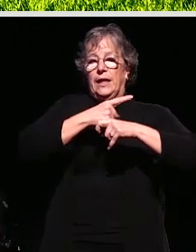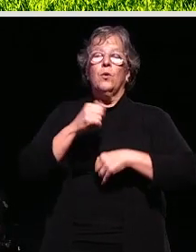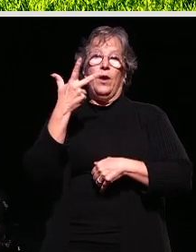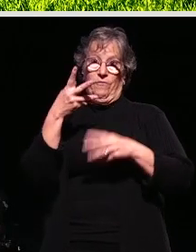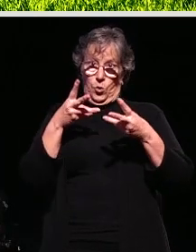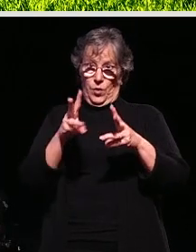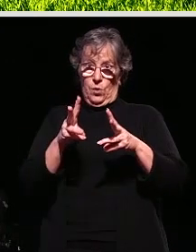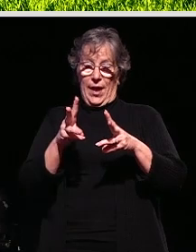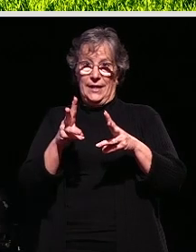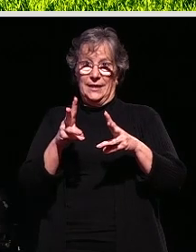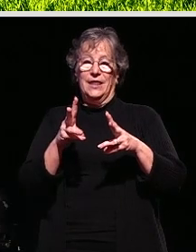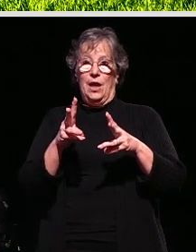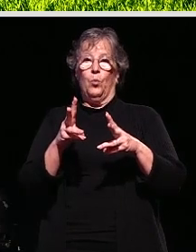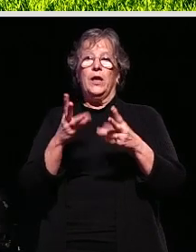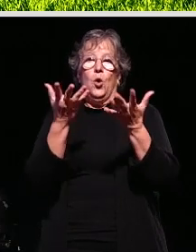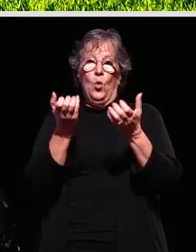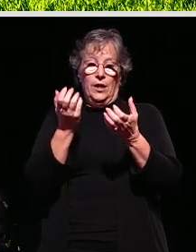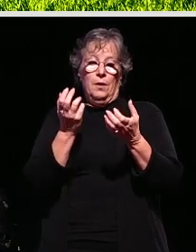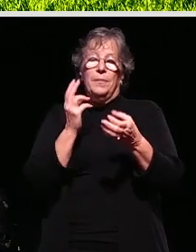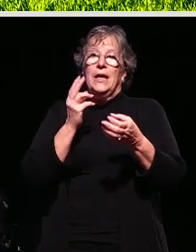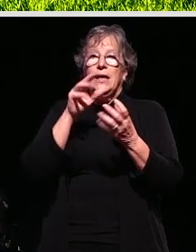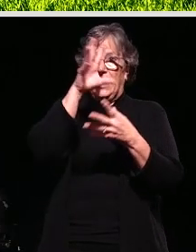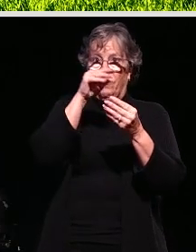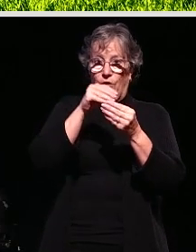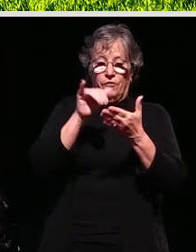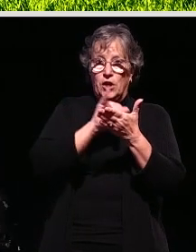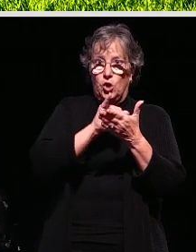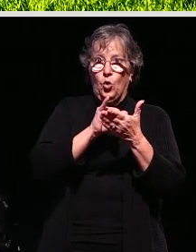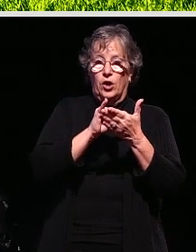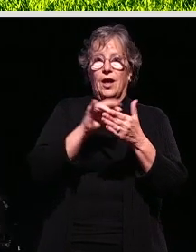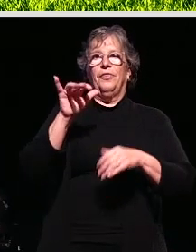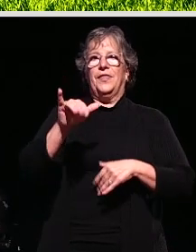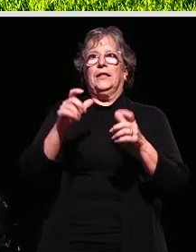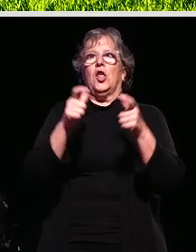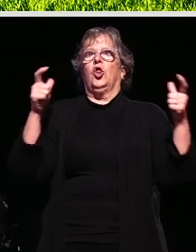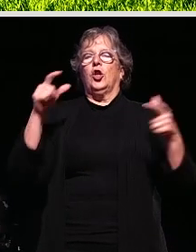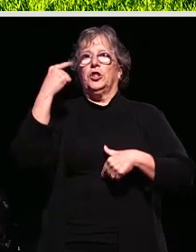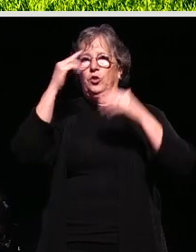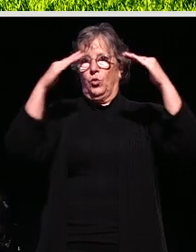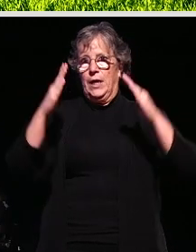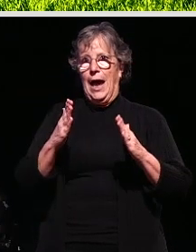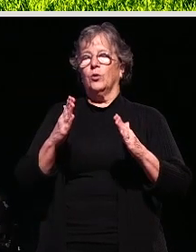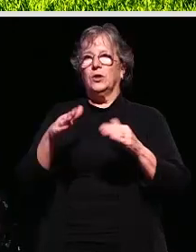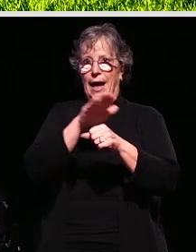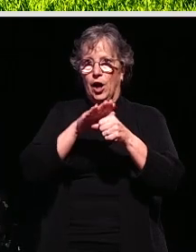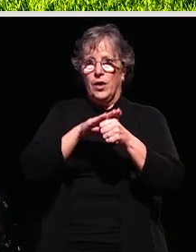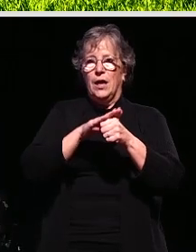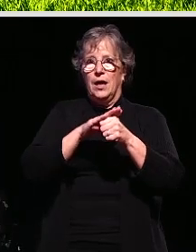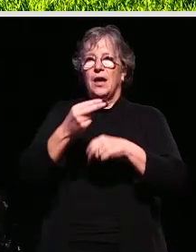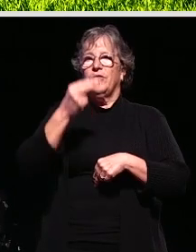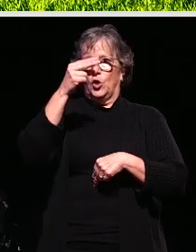to scaling into New York in 2025, which is the largest greenhouse market in the Northeast for us. The first of those, as I